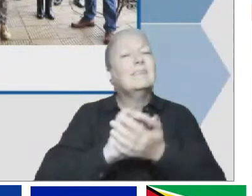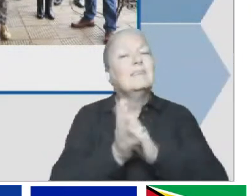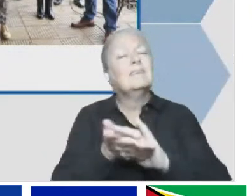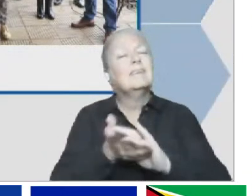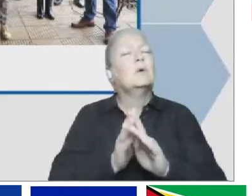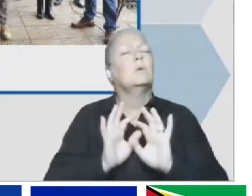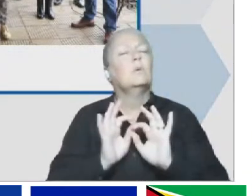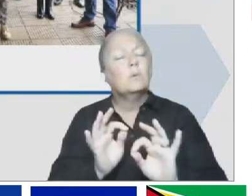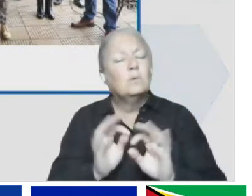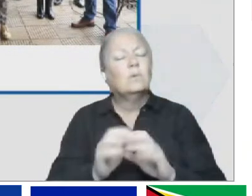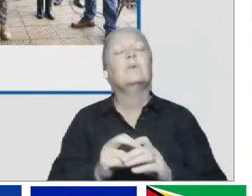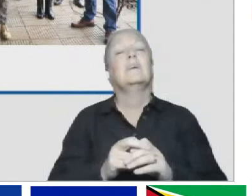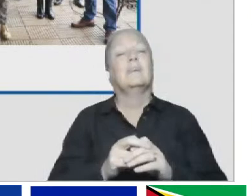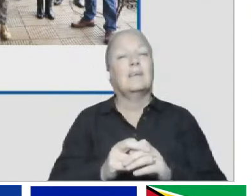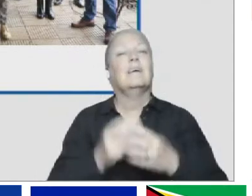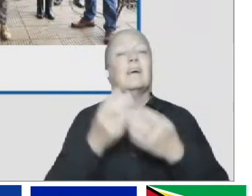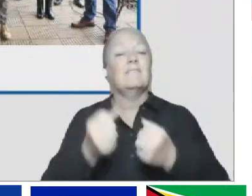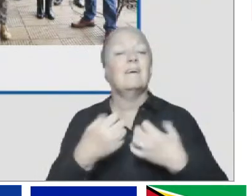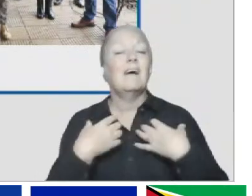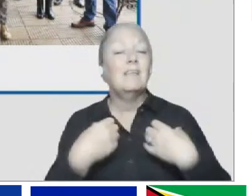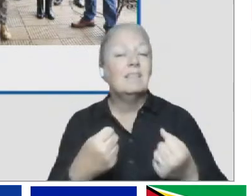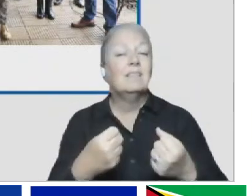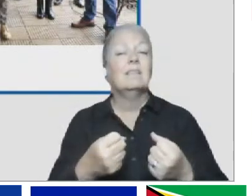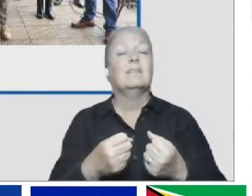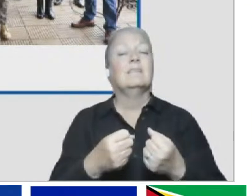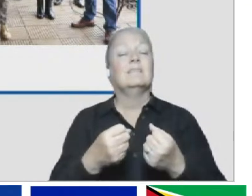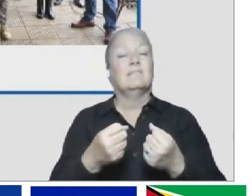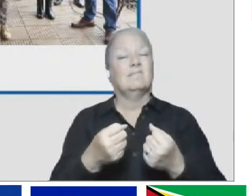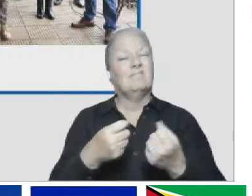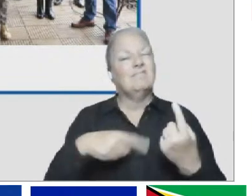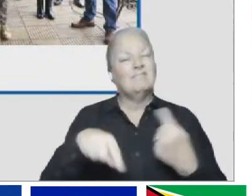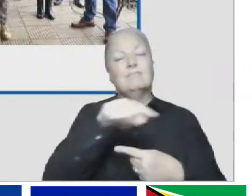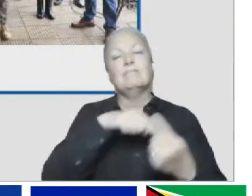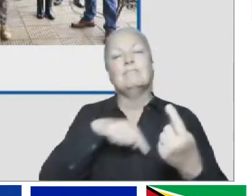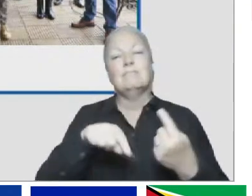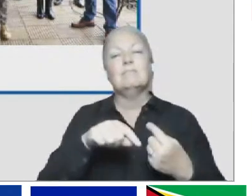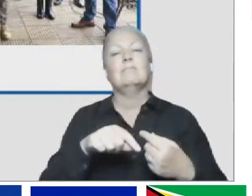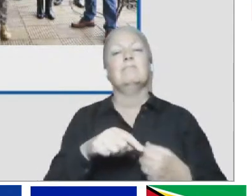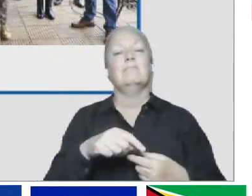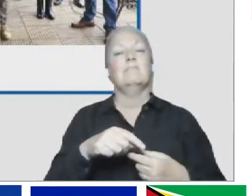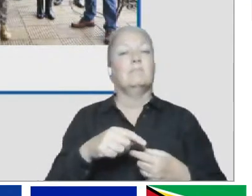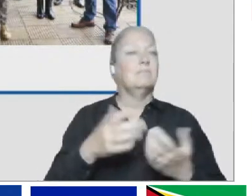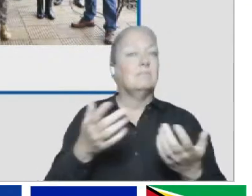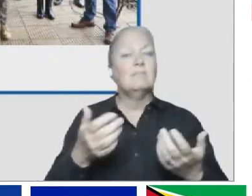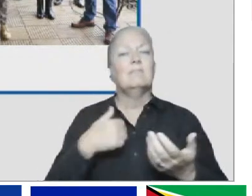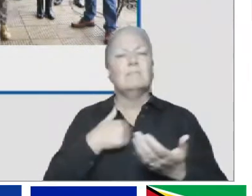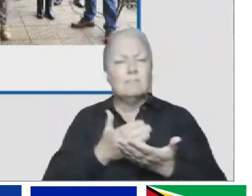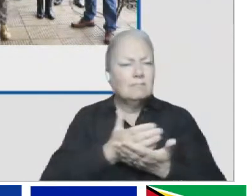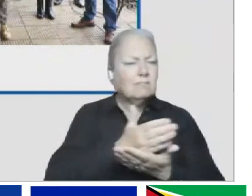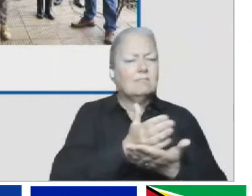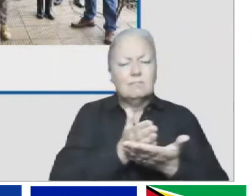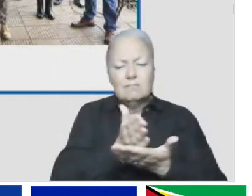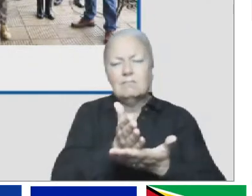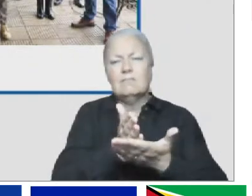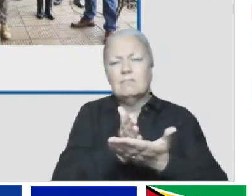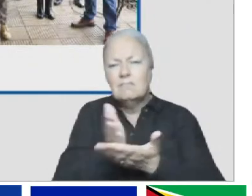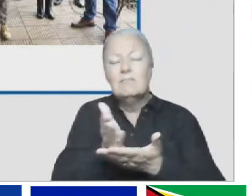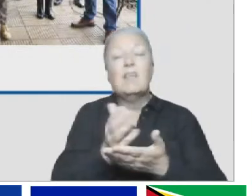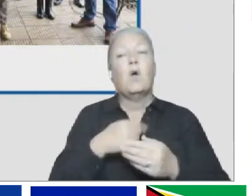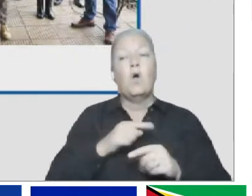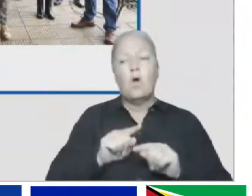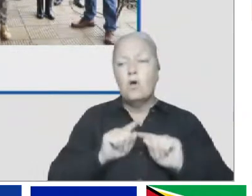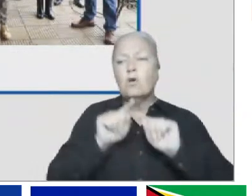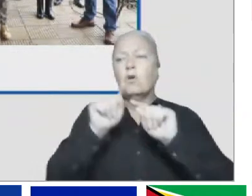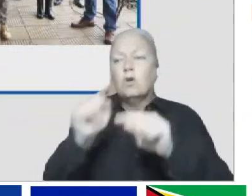that were going through different neighborhoods to the schools. All of